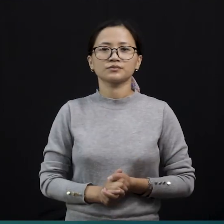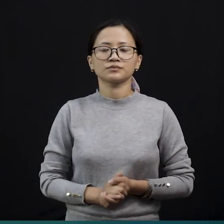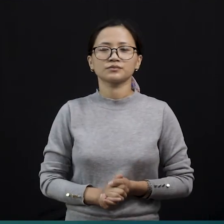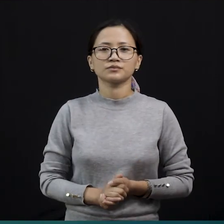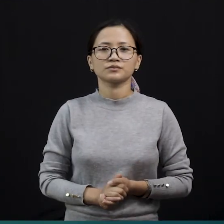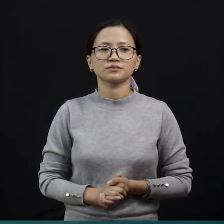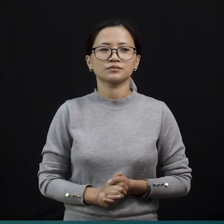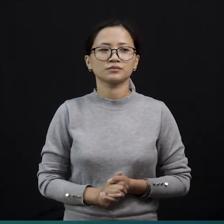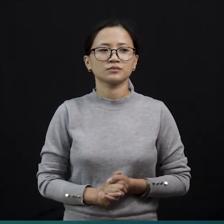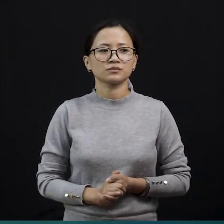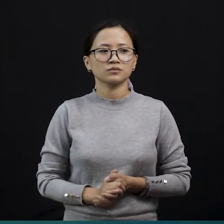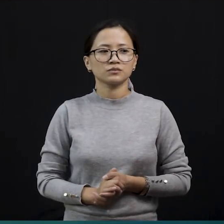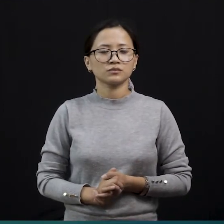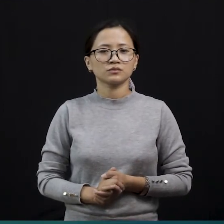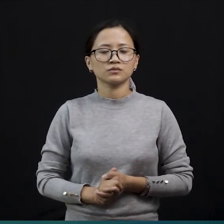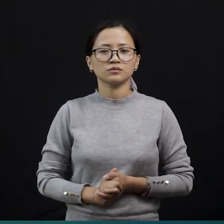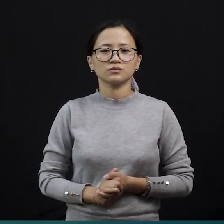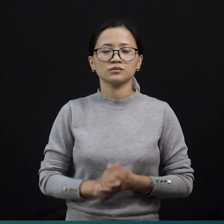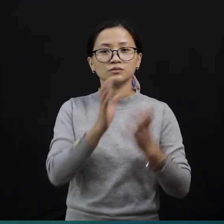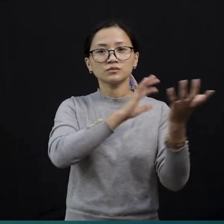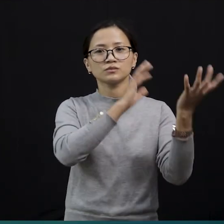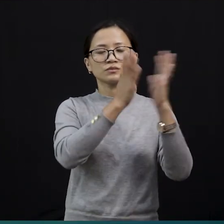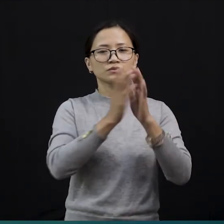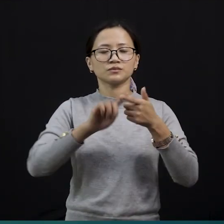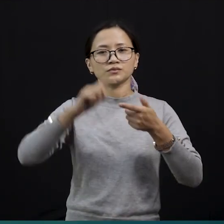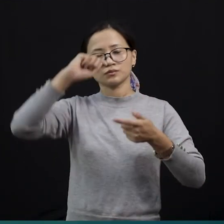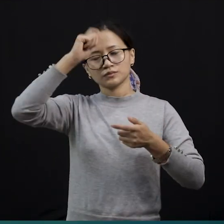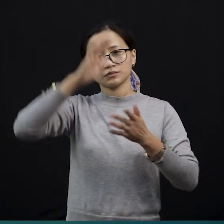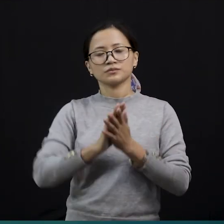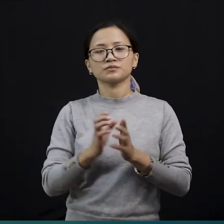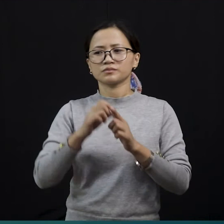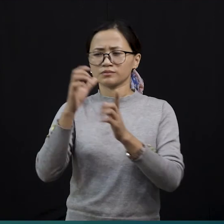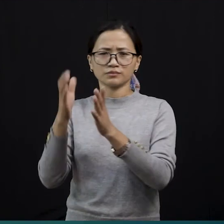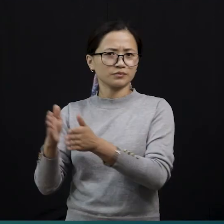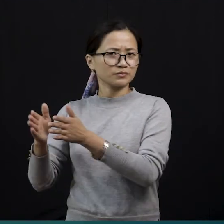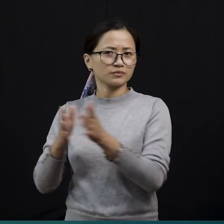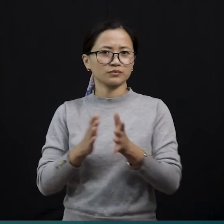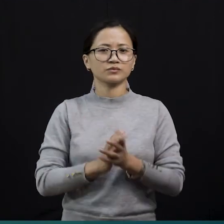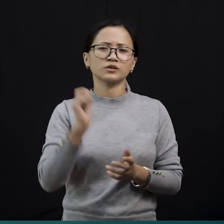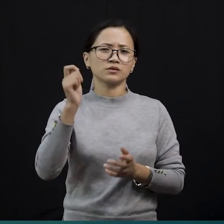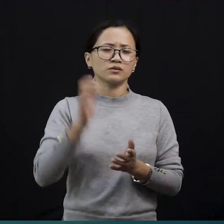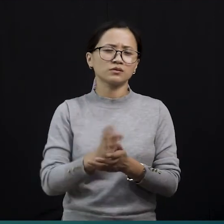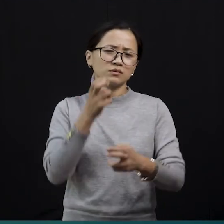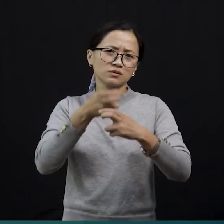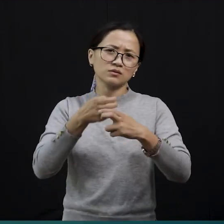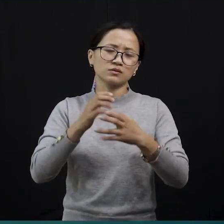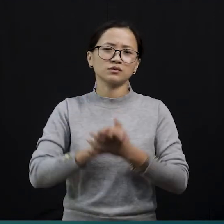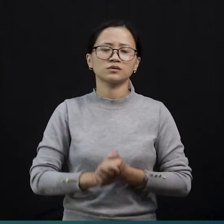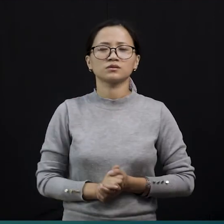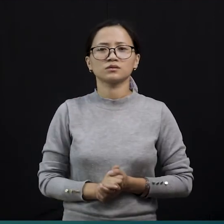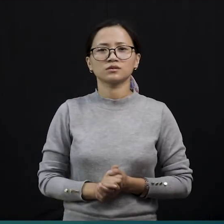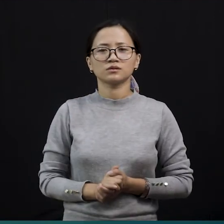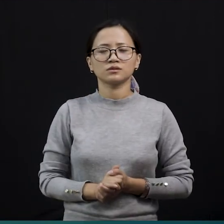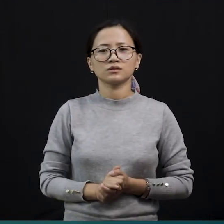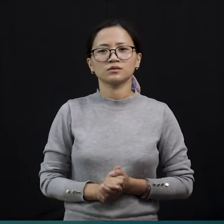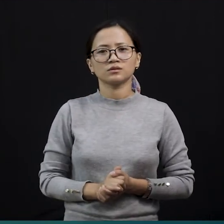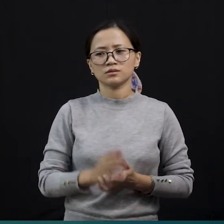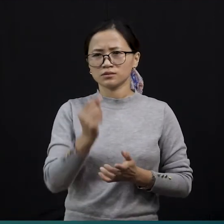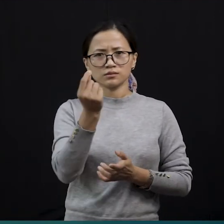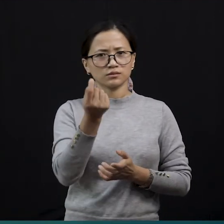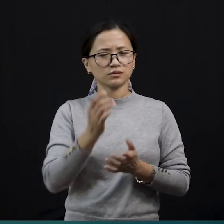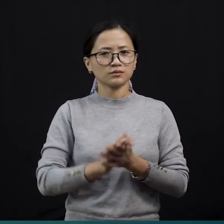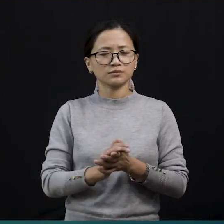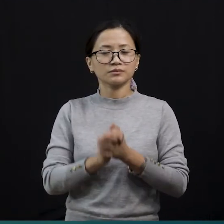And then all over the world, the education department, they are really really working hard. So like, and it's